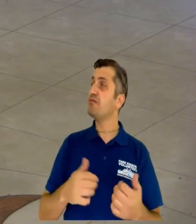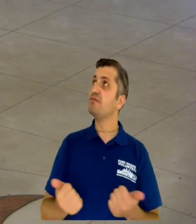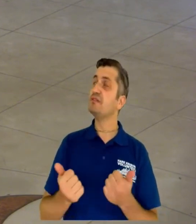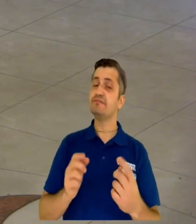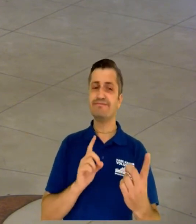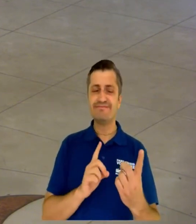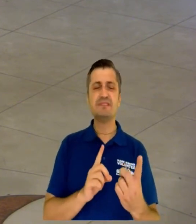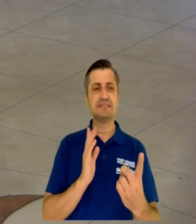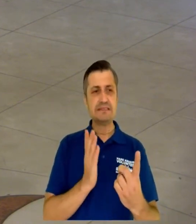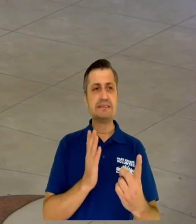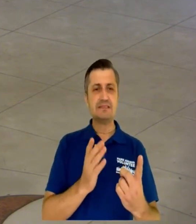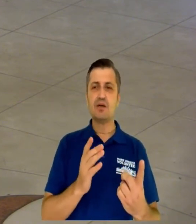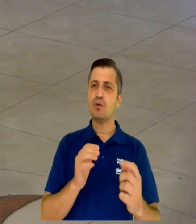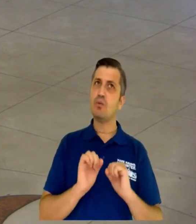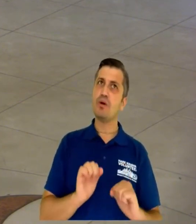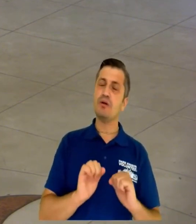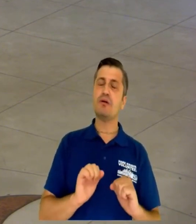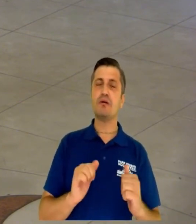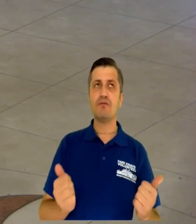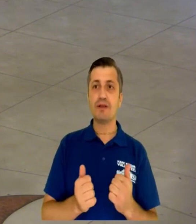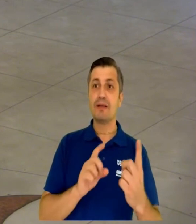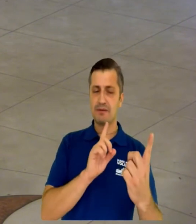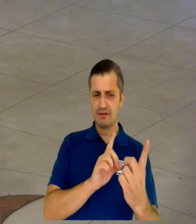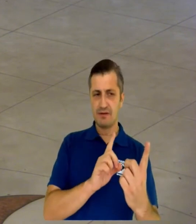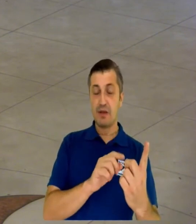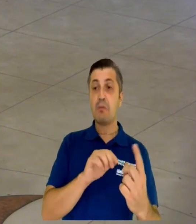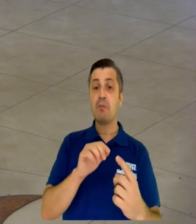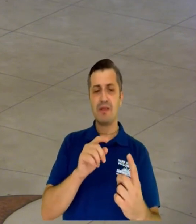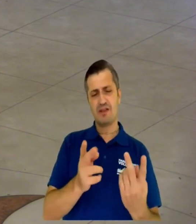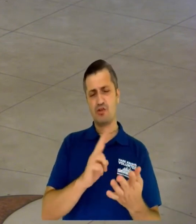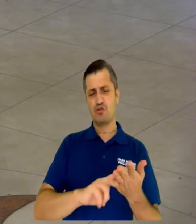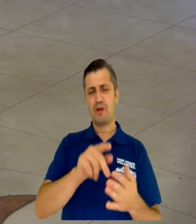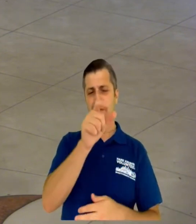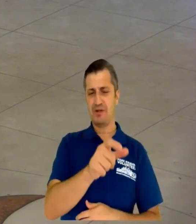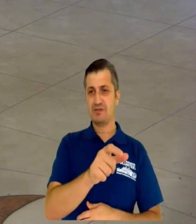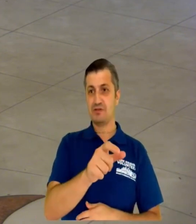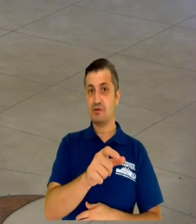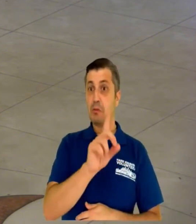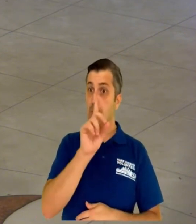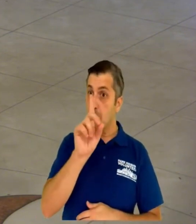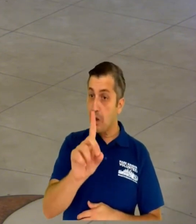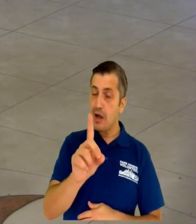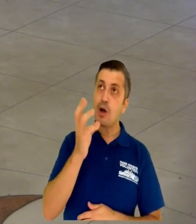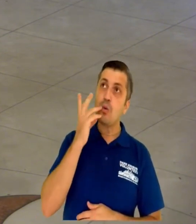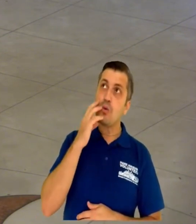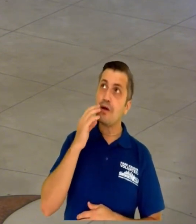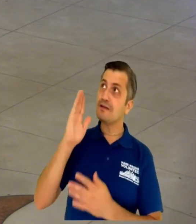it to end. But when we serve Krishna, it's magical. Actually, we just keep wanting to serve